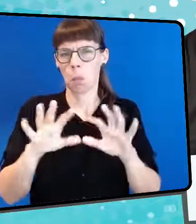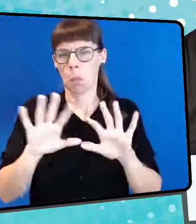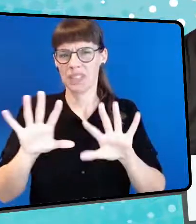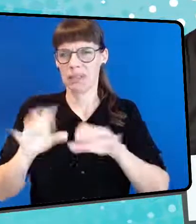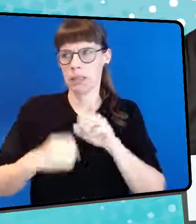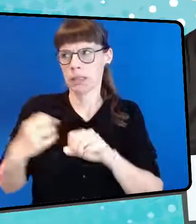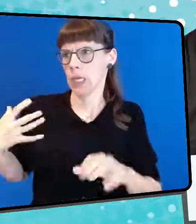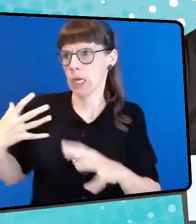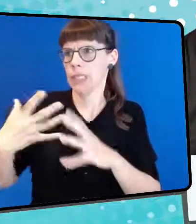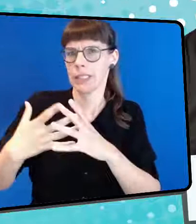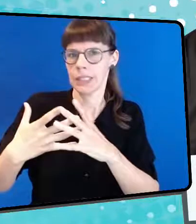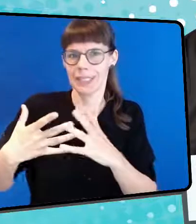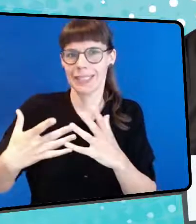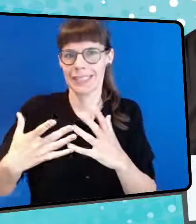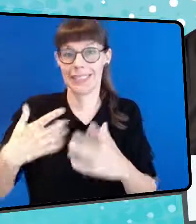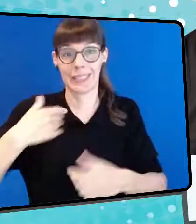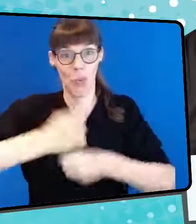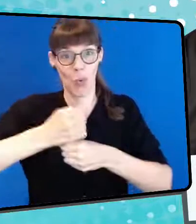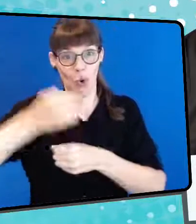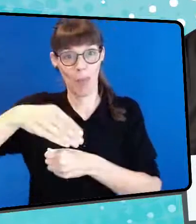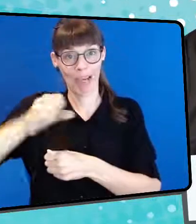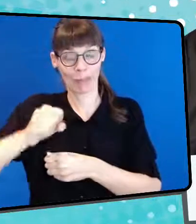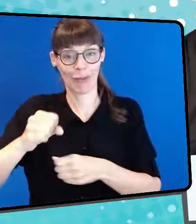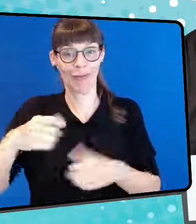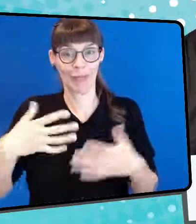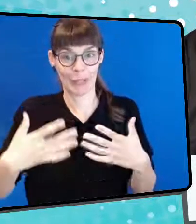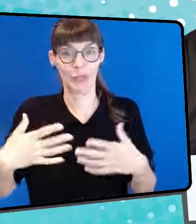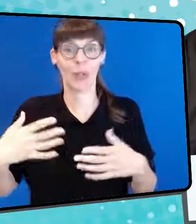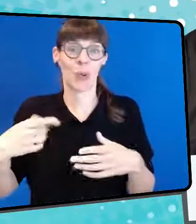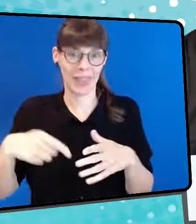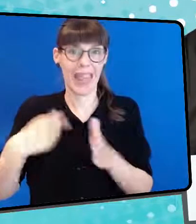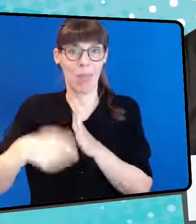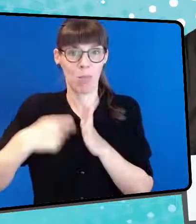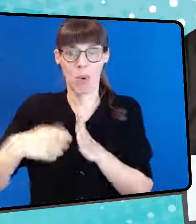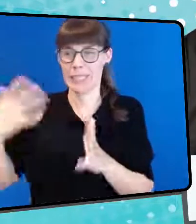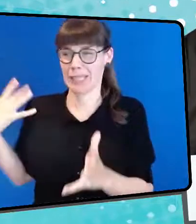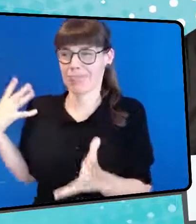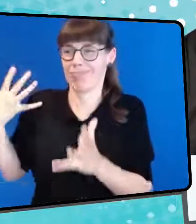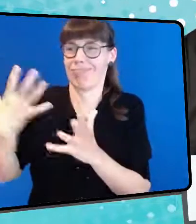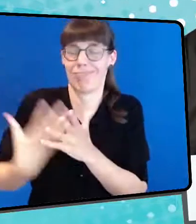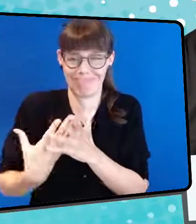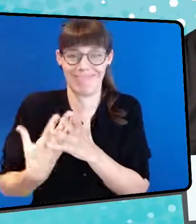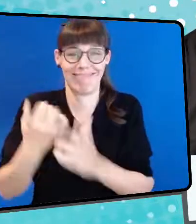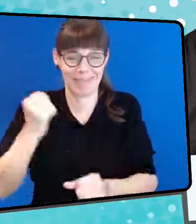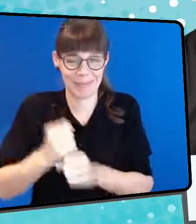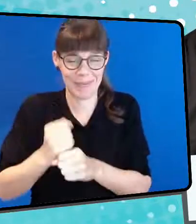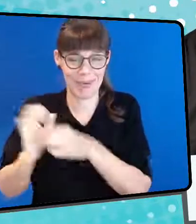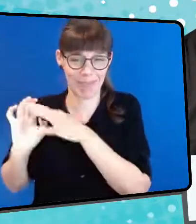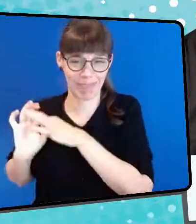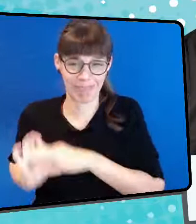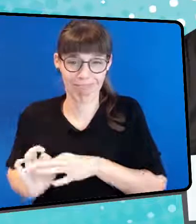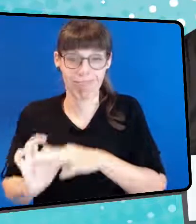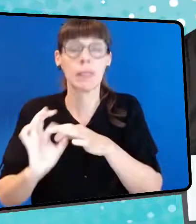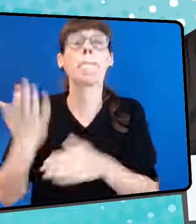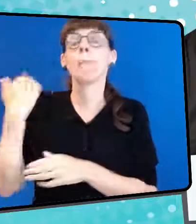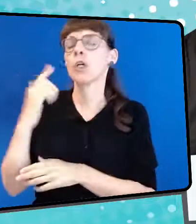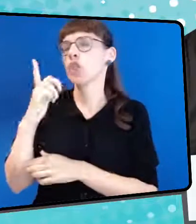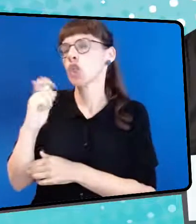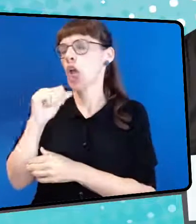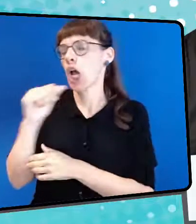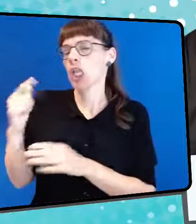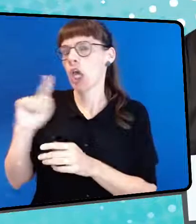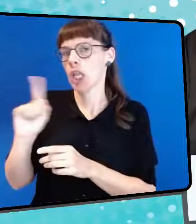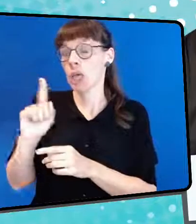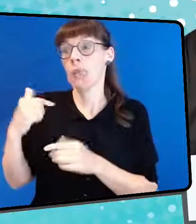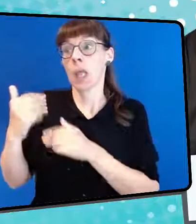10-year anniversary of being at Microsoft, so it's basically been ongoing for my entire time at Microsoft. And I wasn't really involved at the start, but got involved in the project